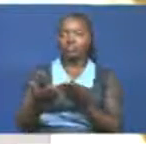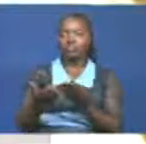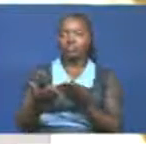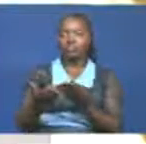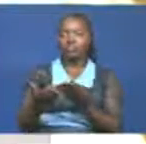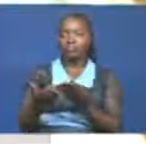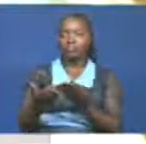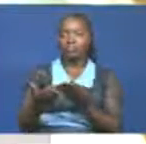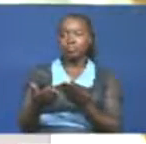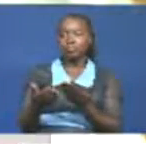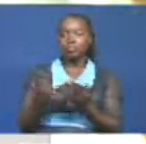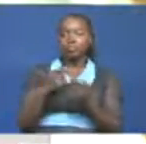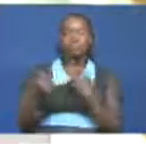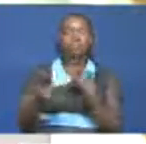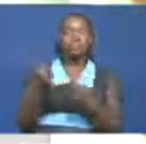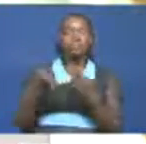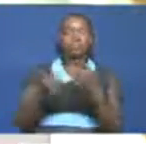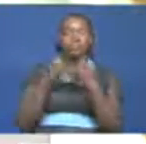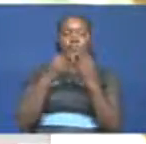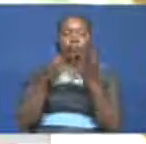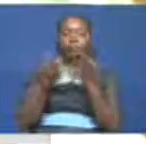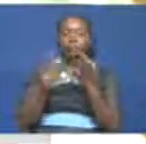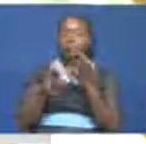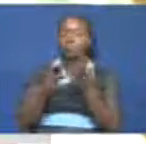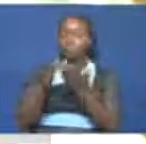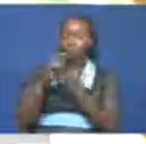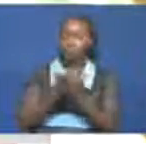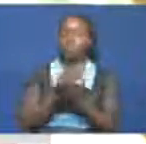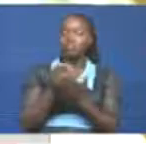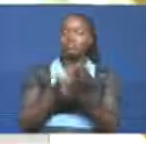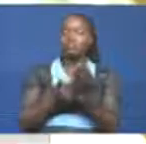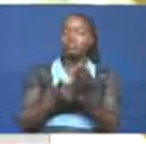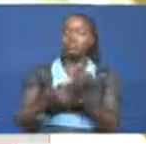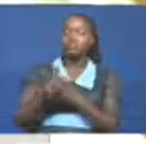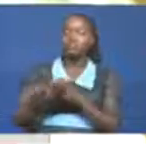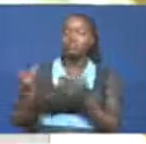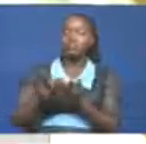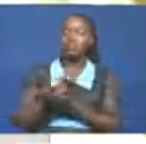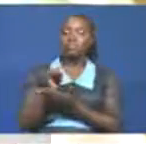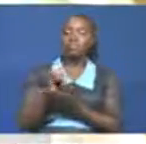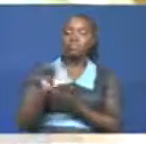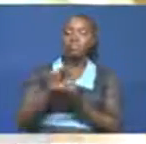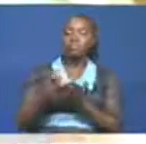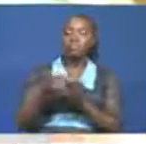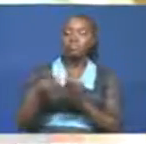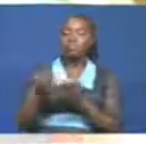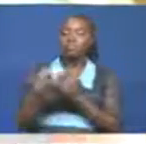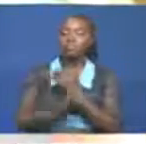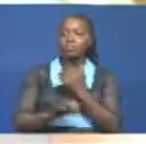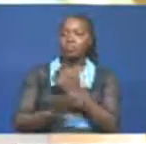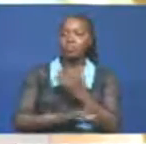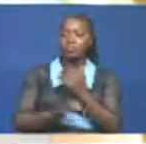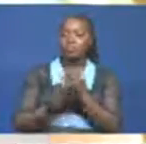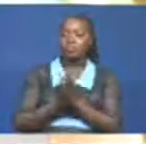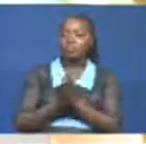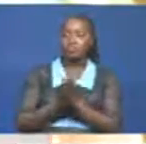not make the product competitive. Those are the areas we are saying remove those areas, because they're importing tea from other countries in the world. In fact, from their